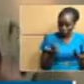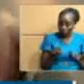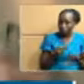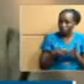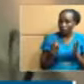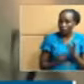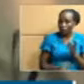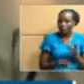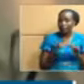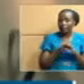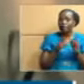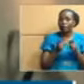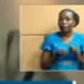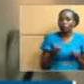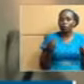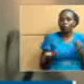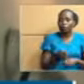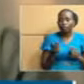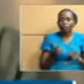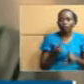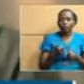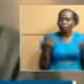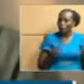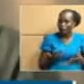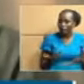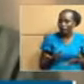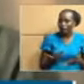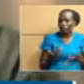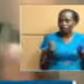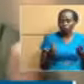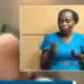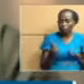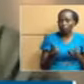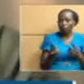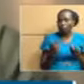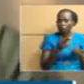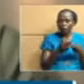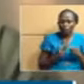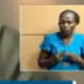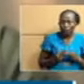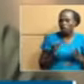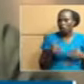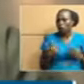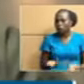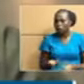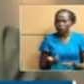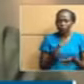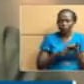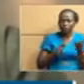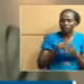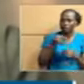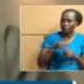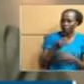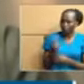at in terms of where are you getting your resources to run the economy? Are you borrowing or are you using internal